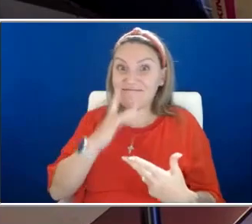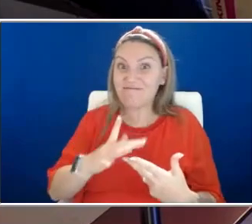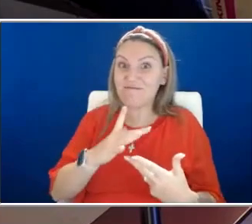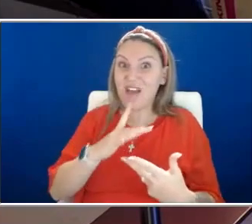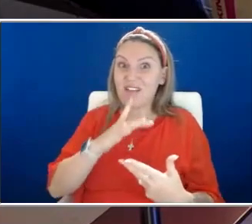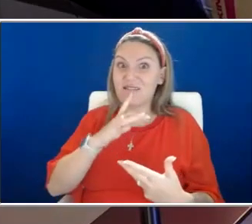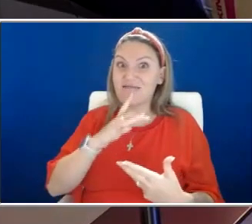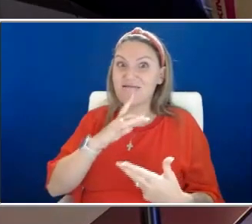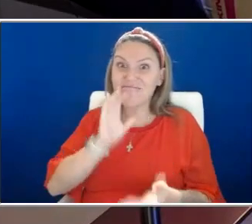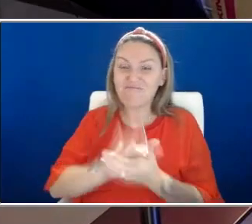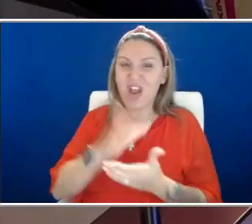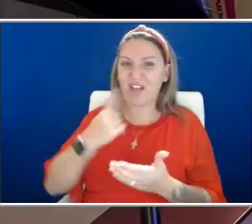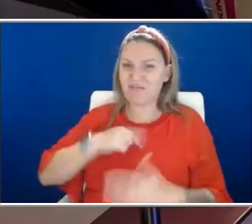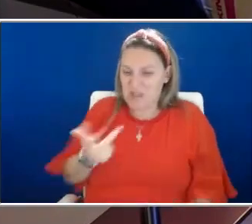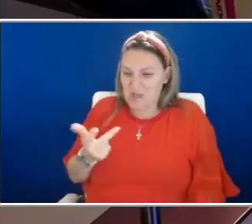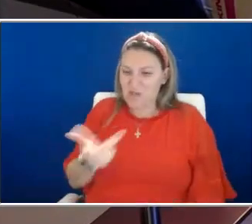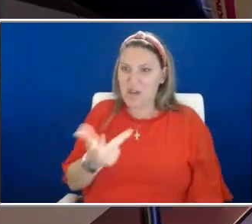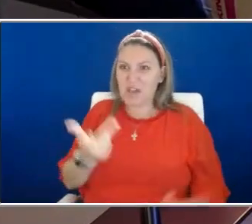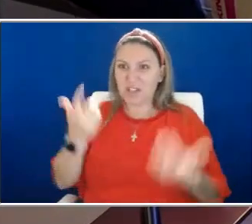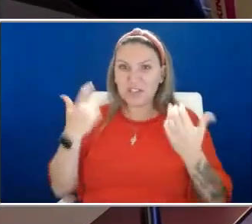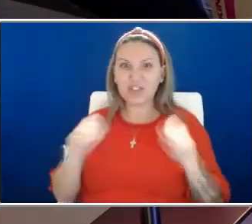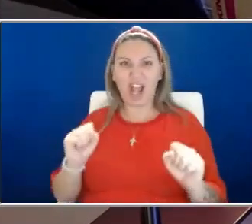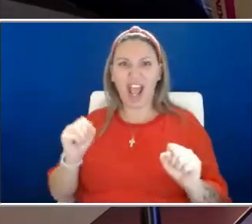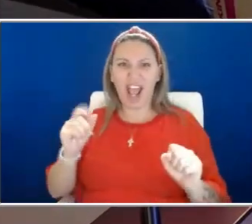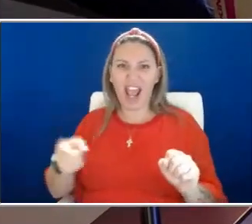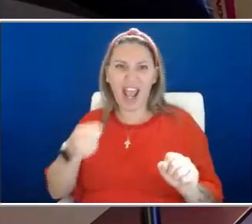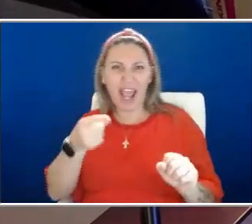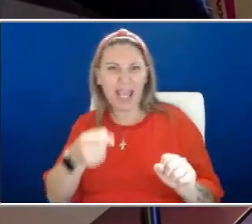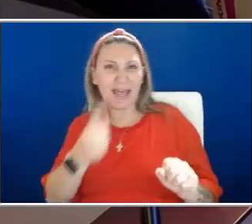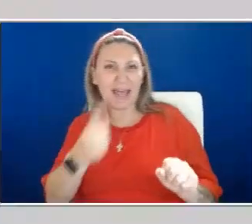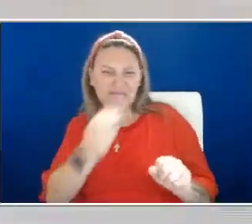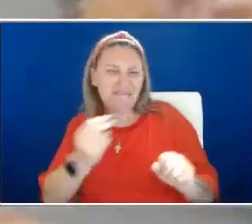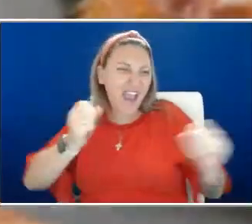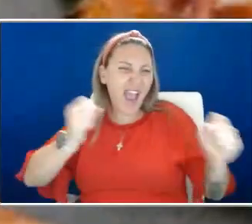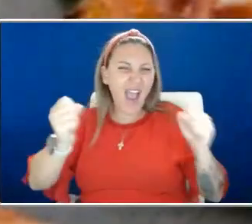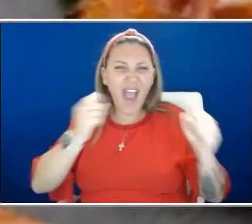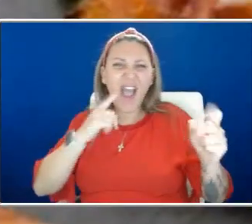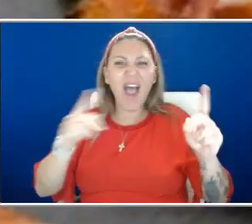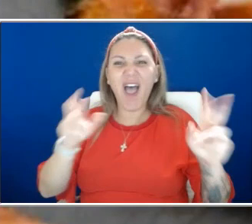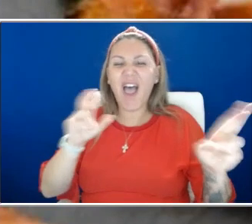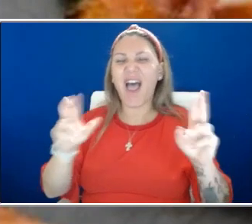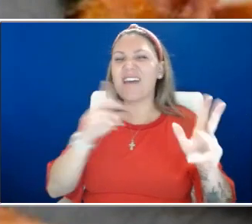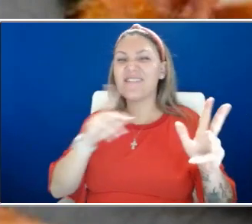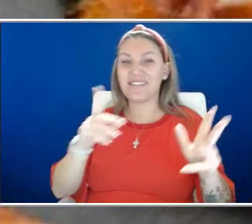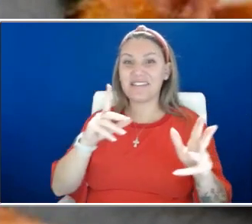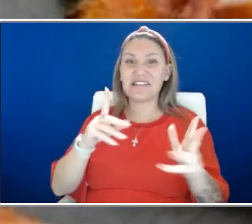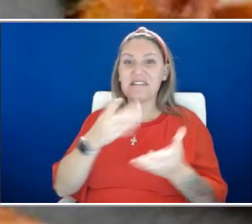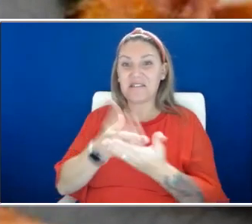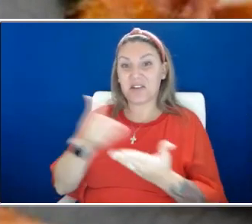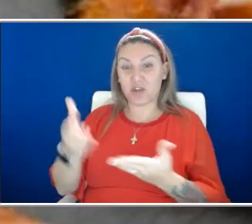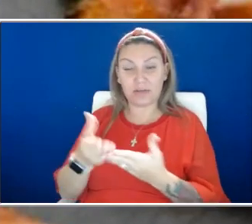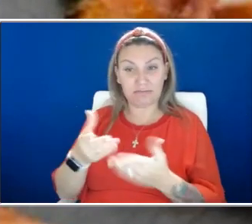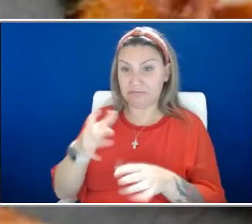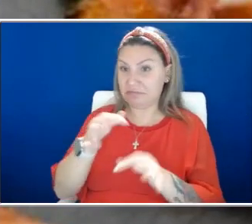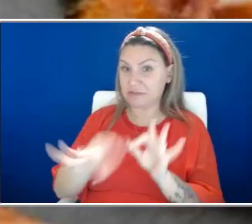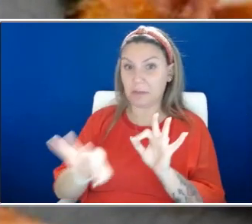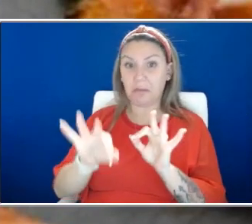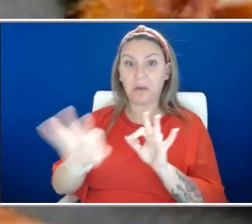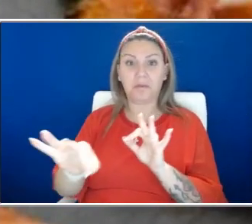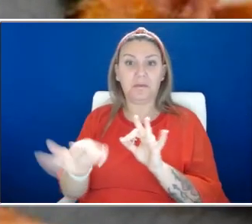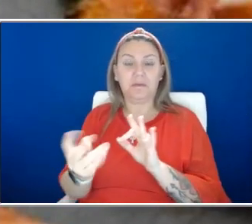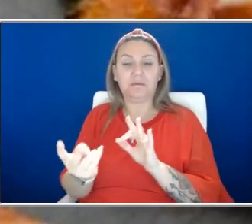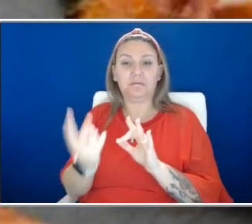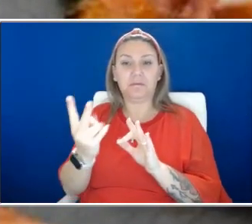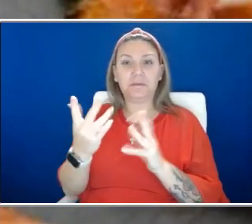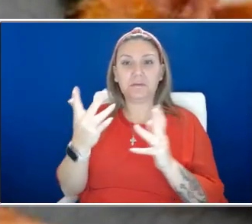going to try them. Definitely. You're in. We're going to put the ingredients up on the pretty simple ingredients, though. Just if you want to